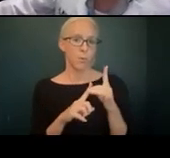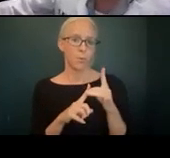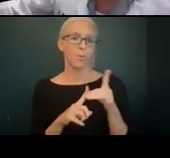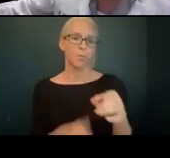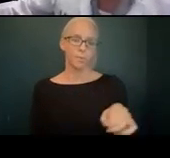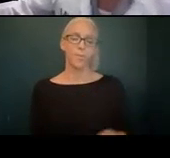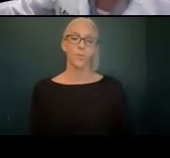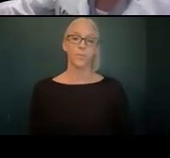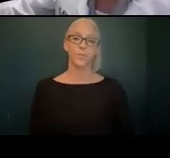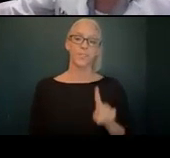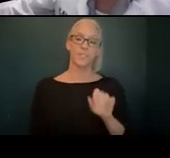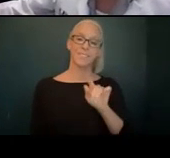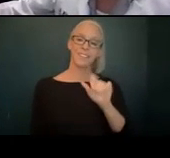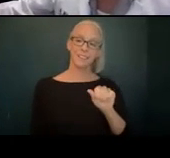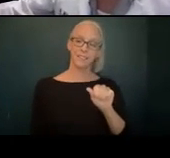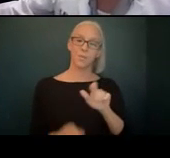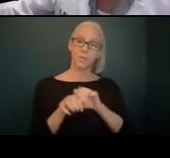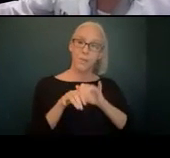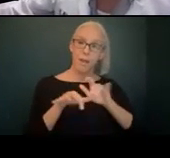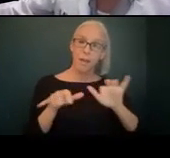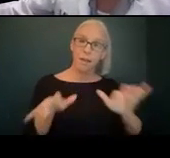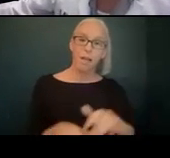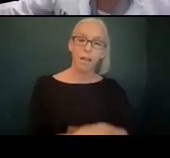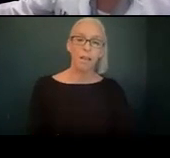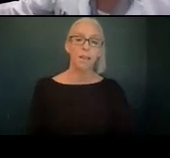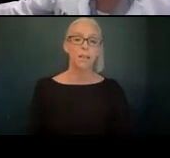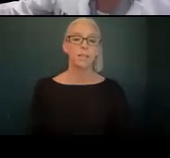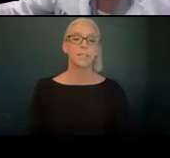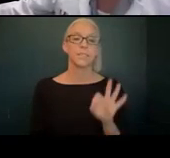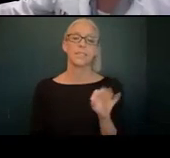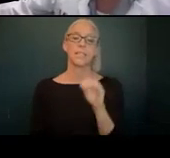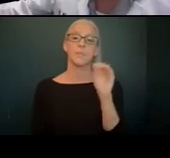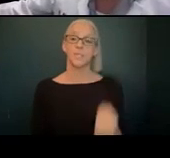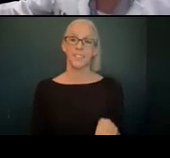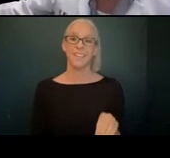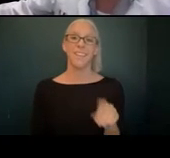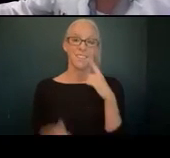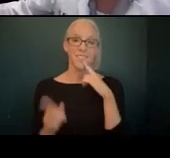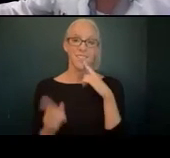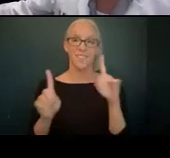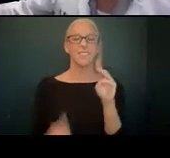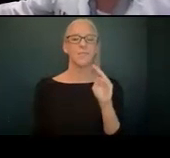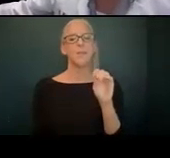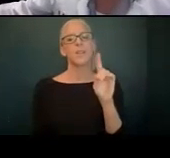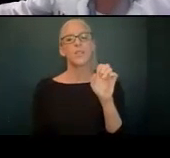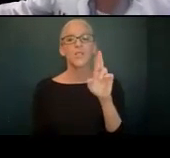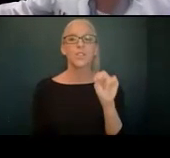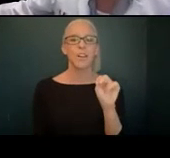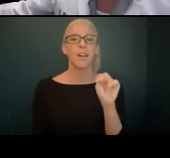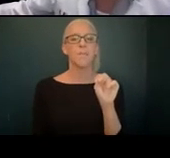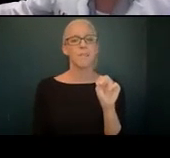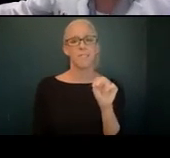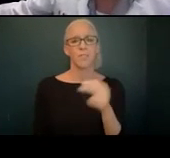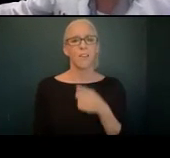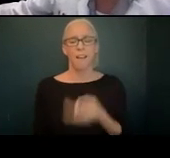Delta was circulating, it was 89% effective. Again, this was the Moderna vaccine. But again, very, very high rates of effectiveness